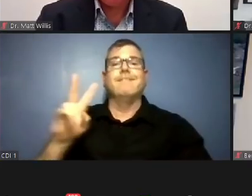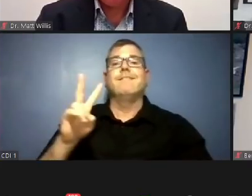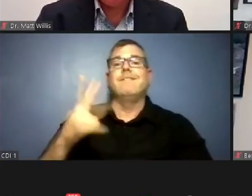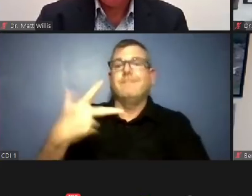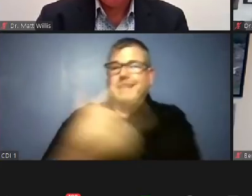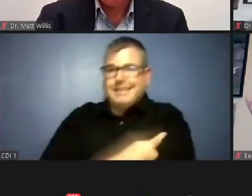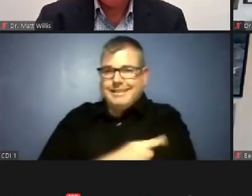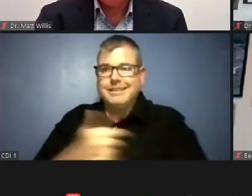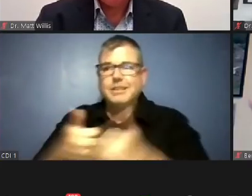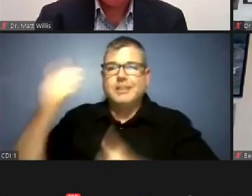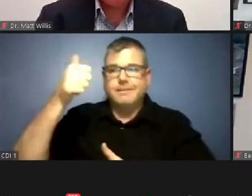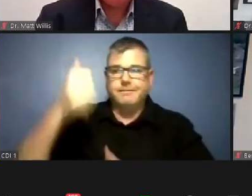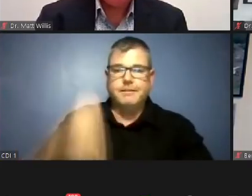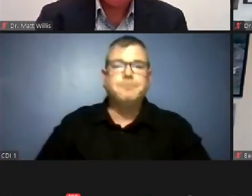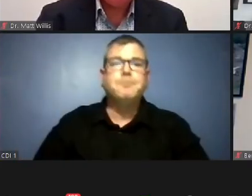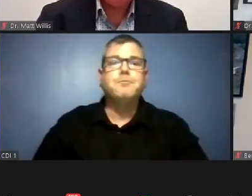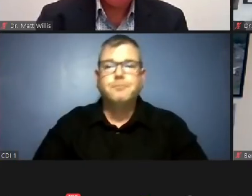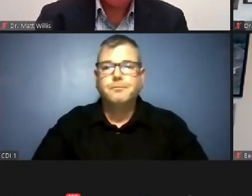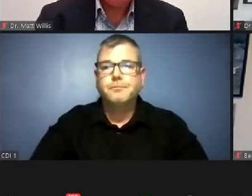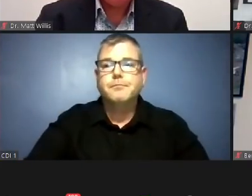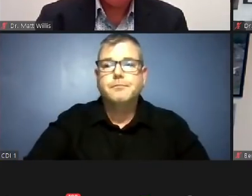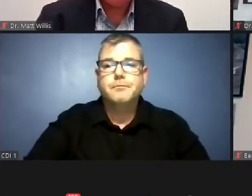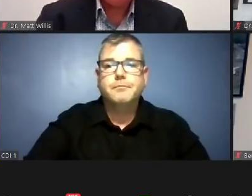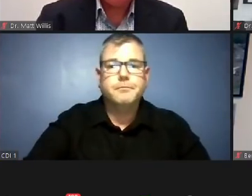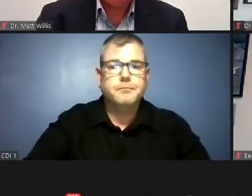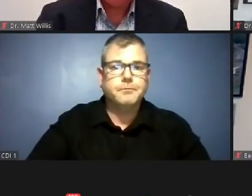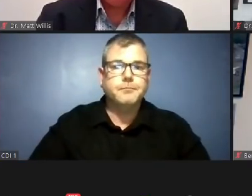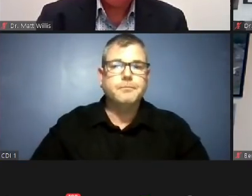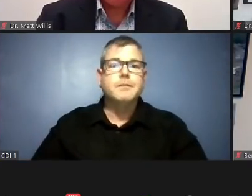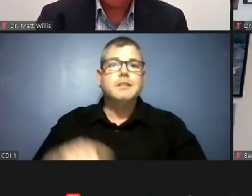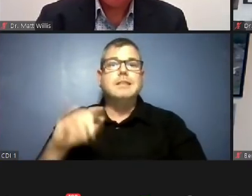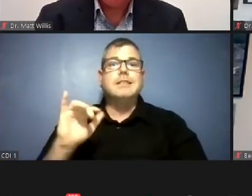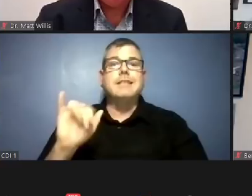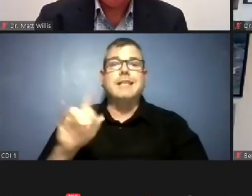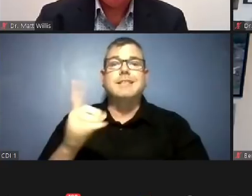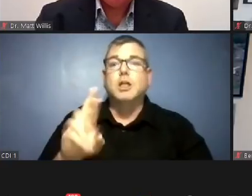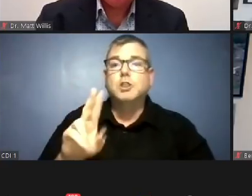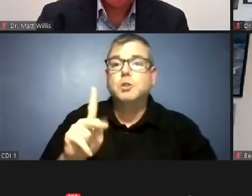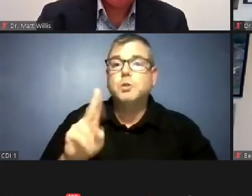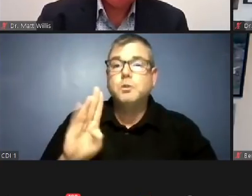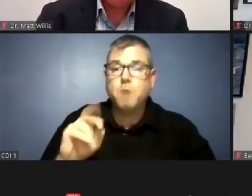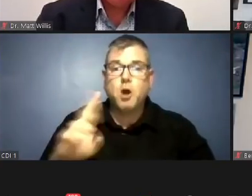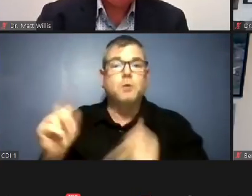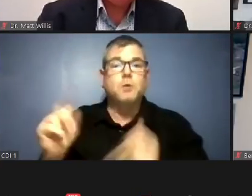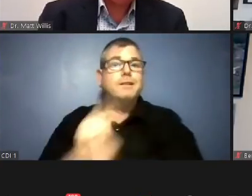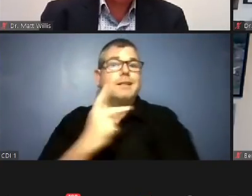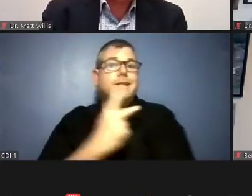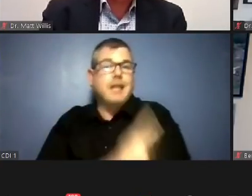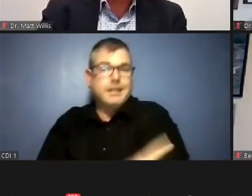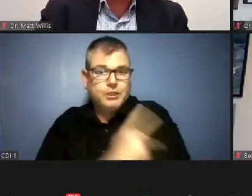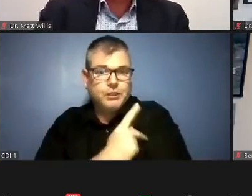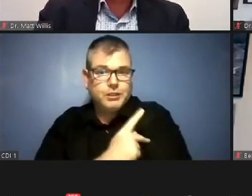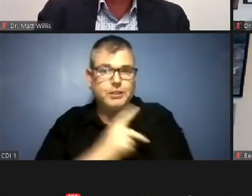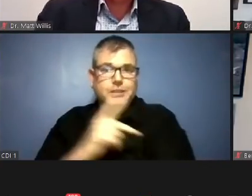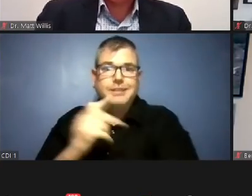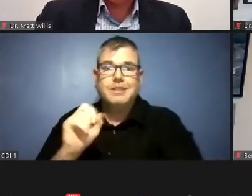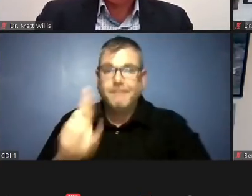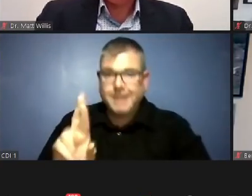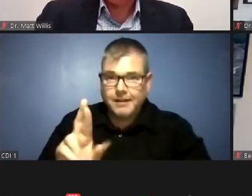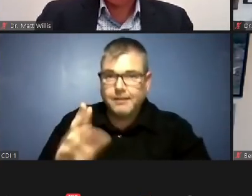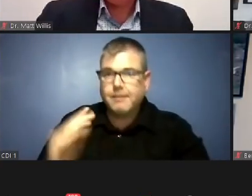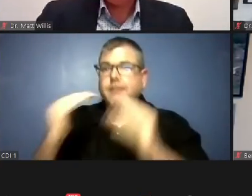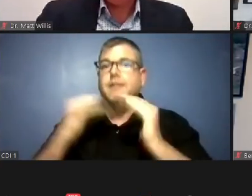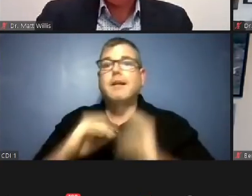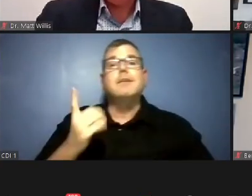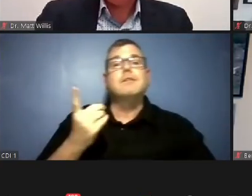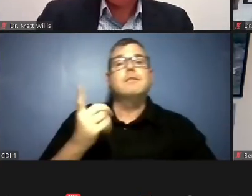Services, Dr. Naveen Kumar, Physician-in-Chief with Kaiser San Rafael, Dr. Sharipa Marwa, who is the Chief